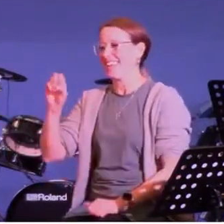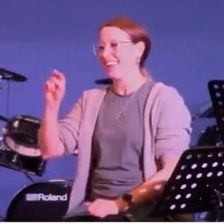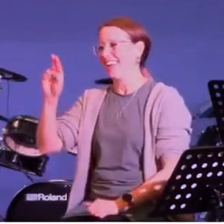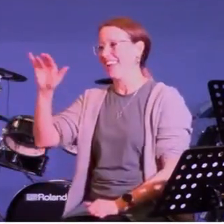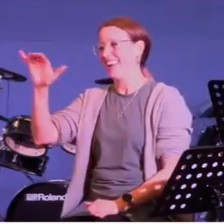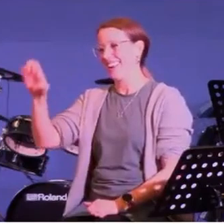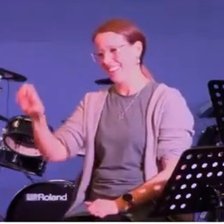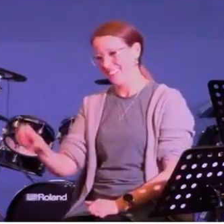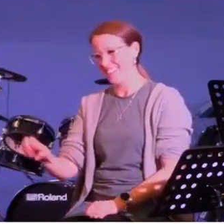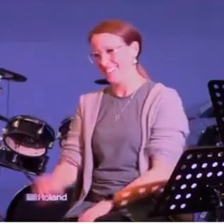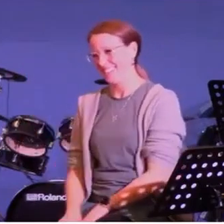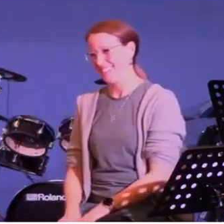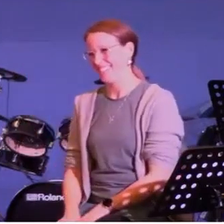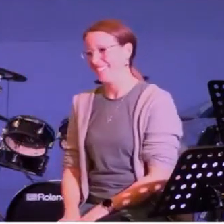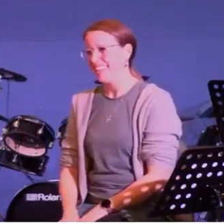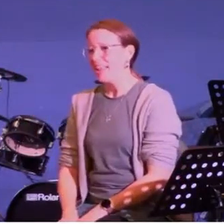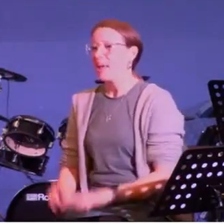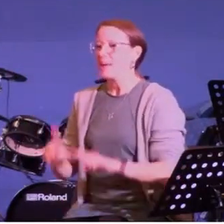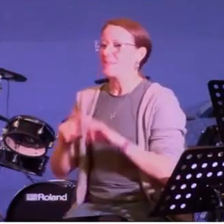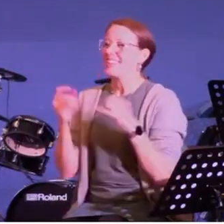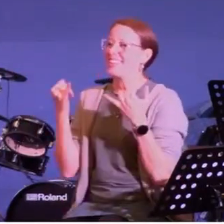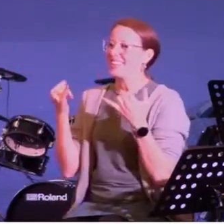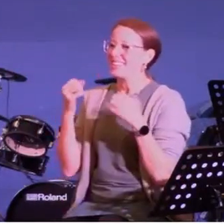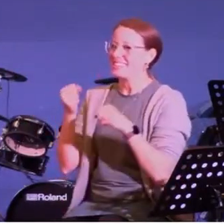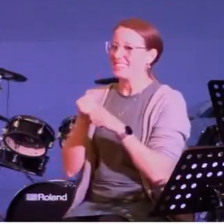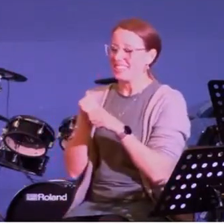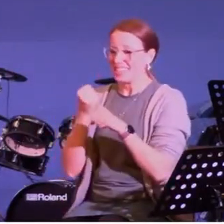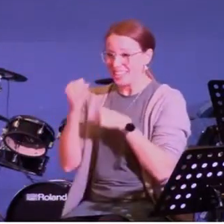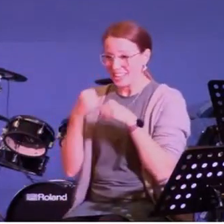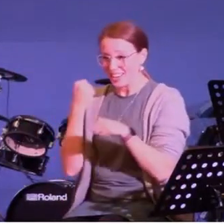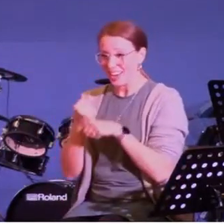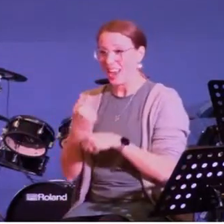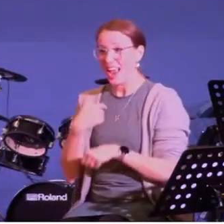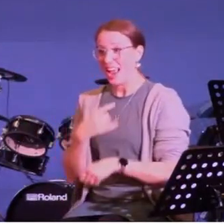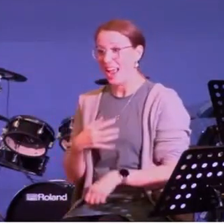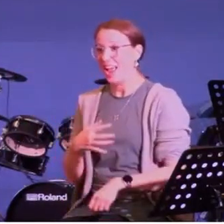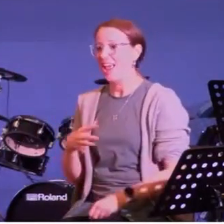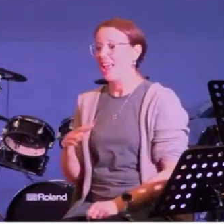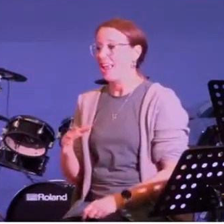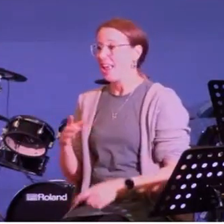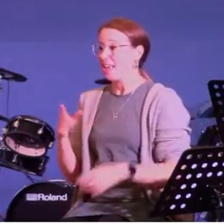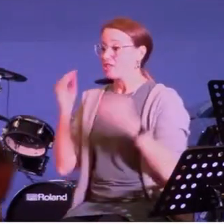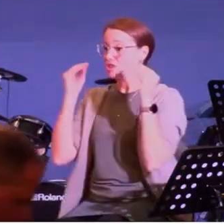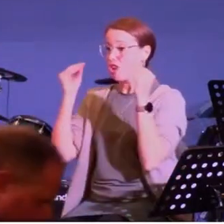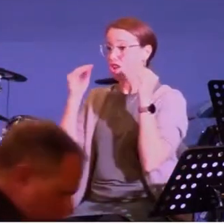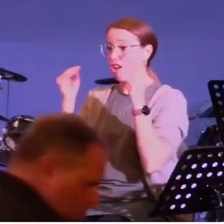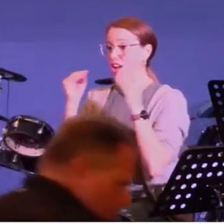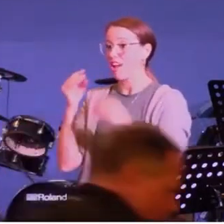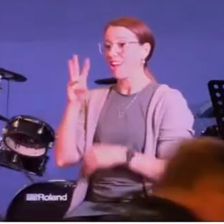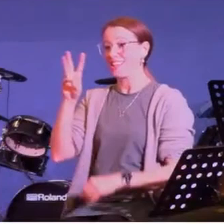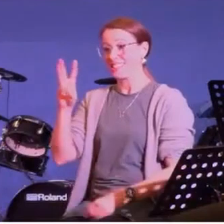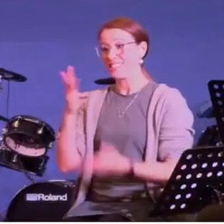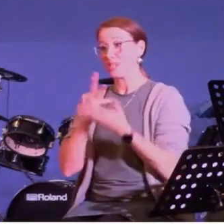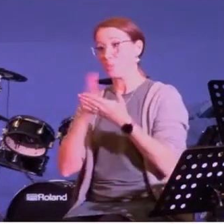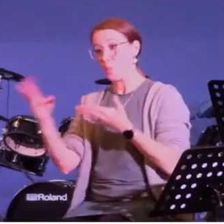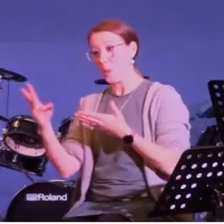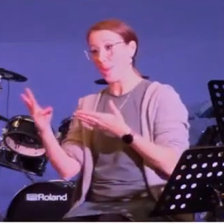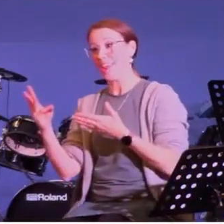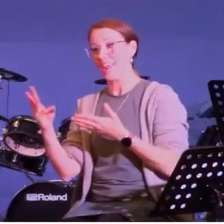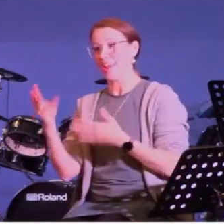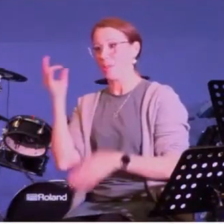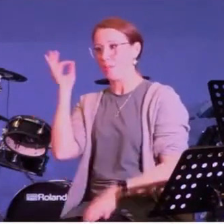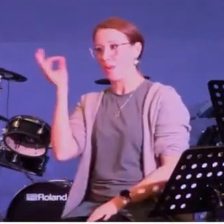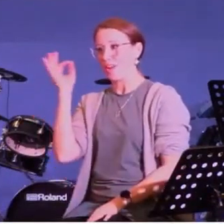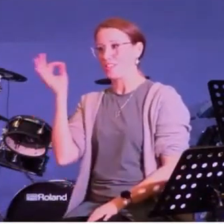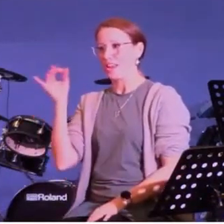Yeah. The other thing this year, I also got to preach a 6-week series, my first series actually since Mike has been here. And that was quite